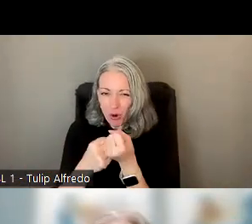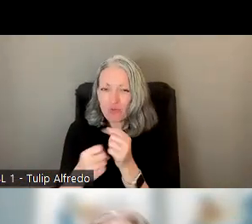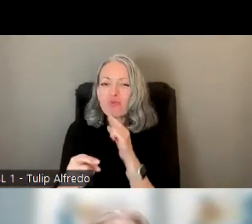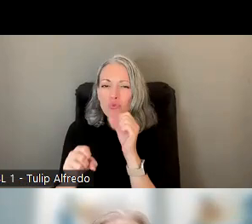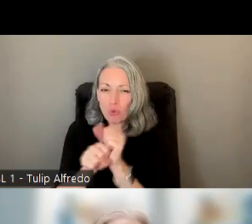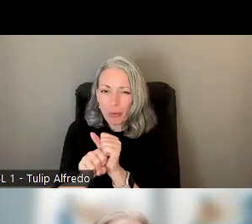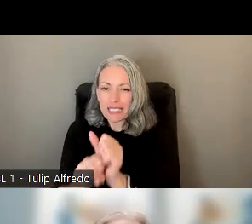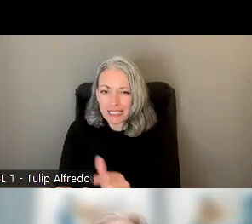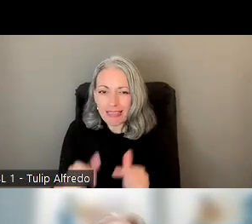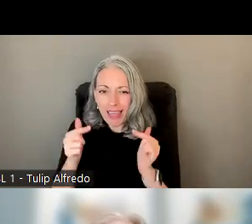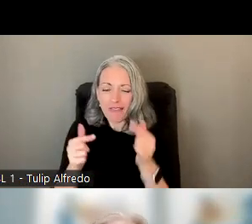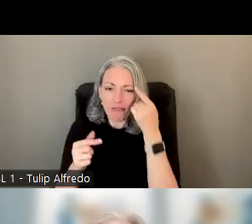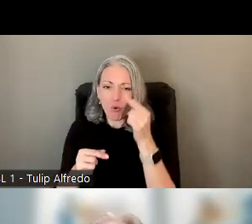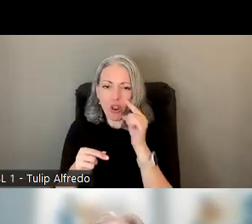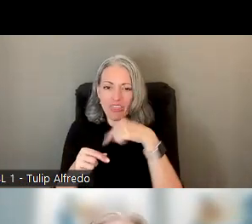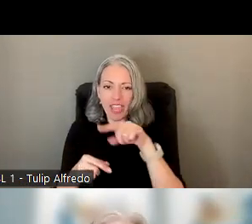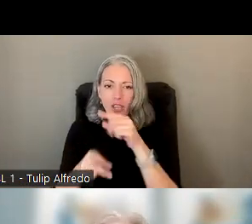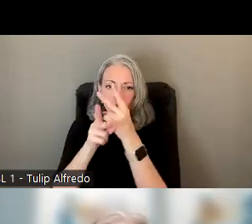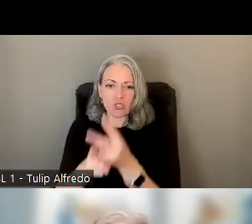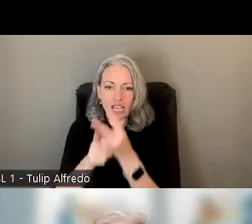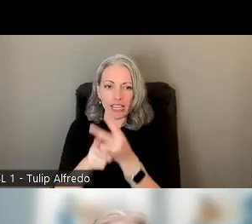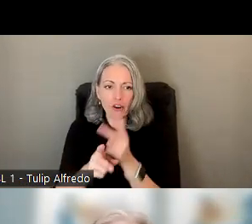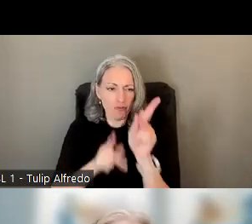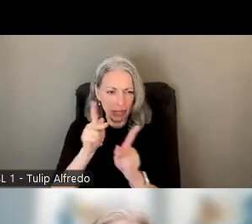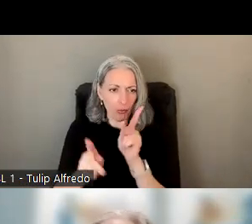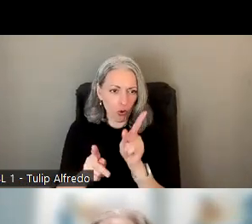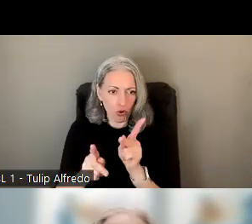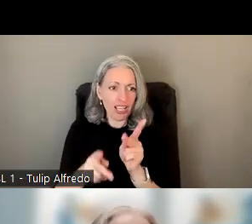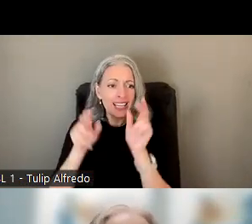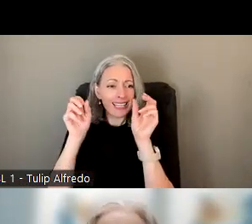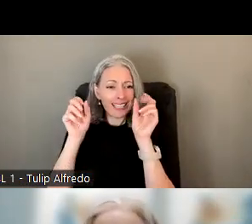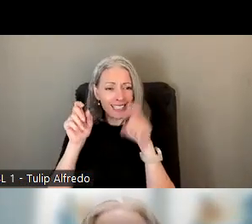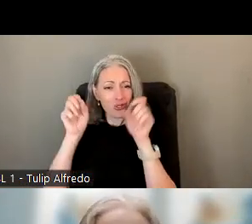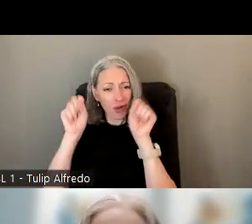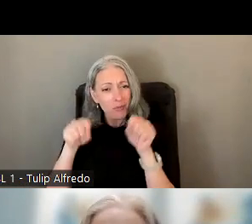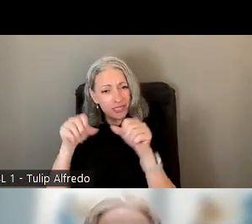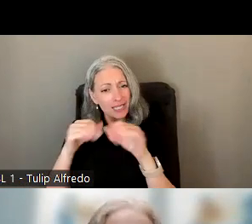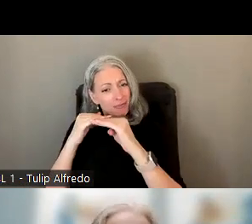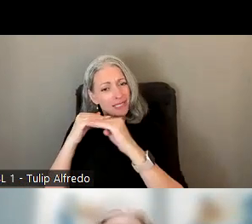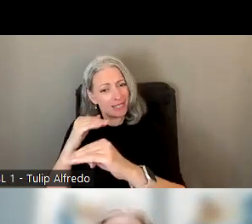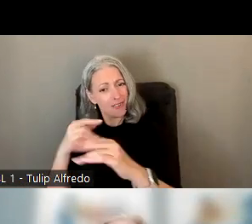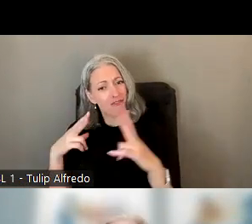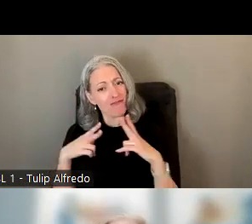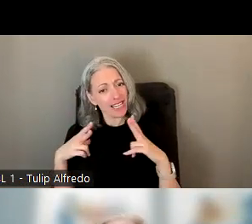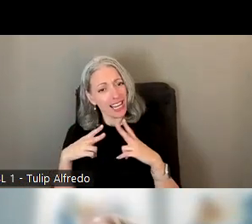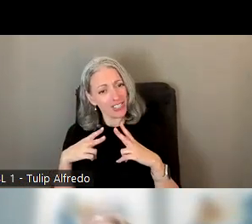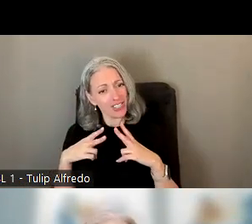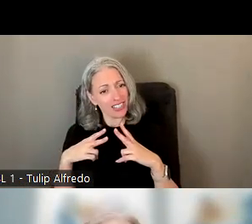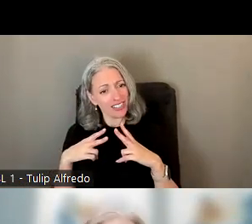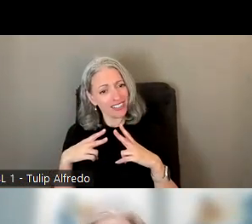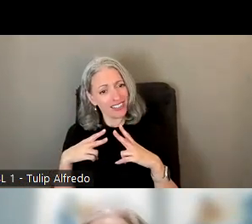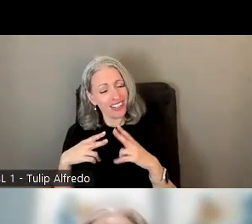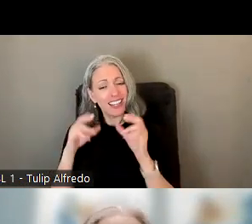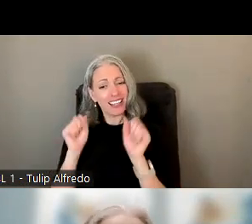our caregivers and the fact that, you know, they need to be able to maintain some of their vacation leave so that it gives them